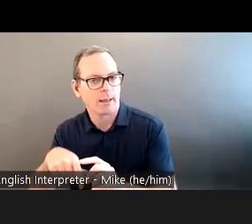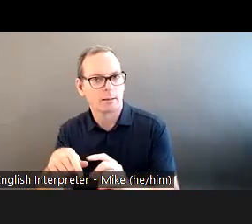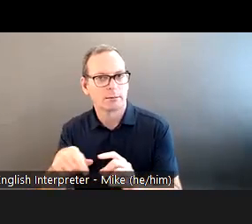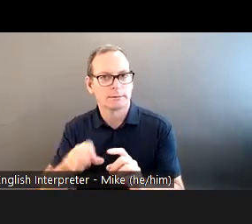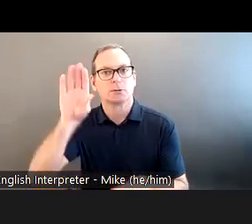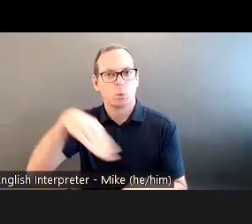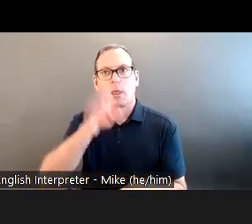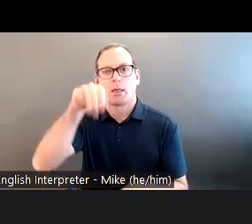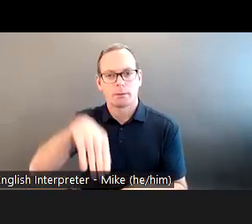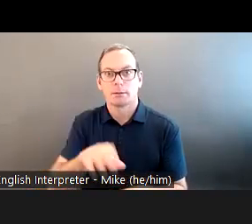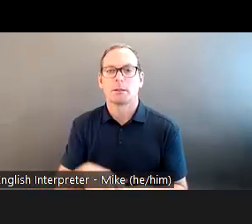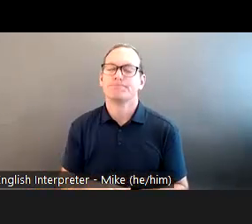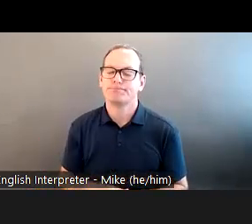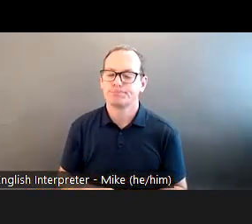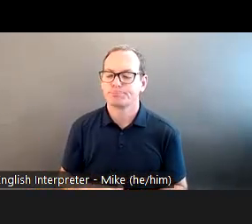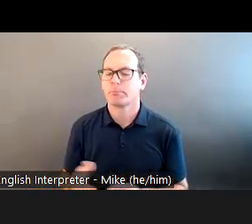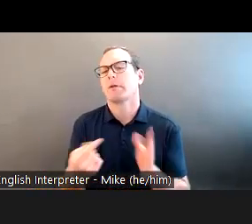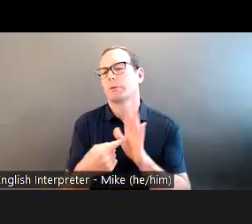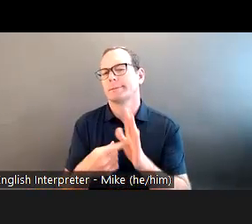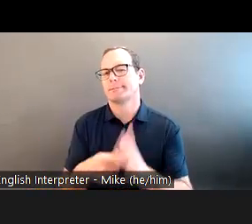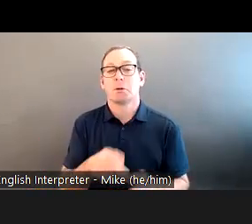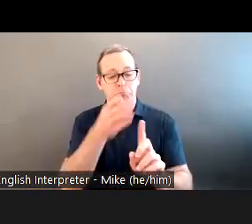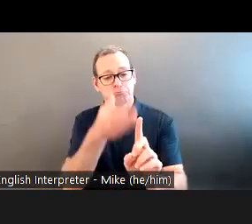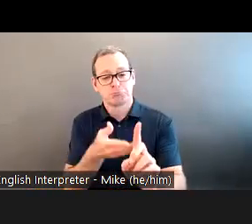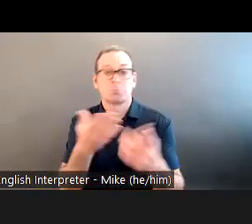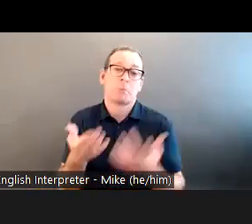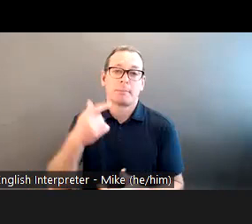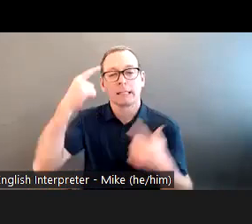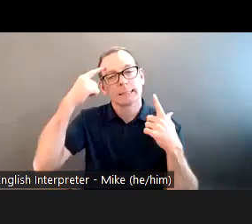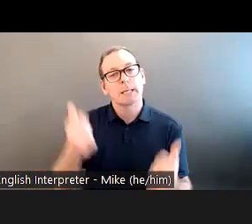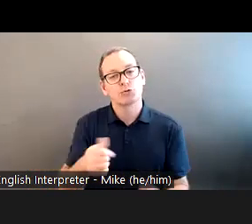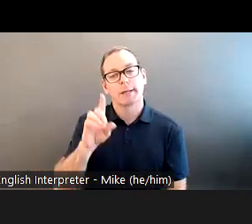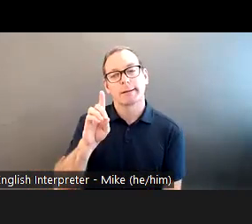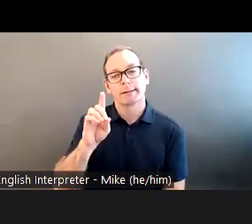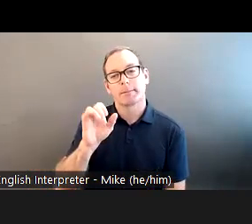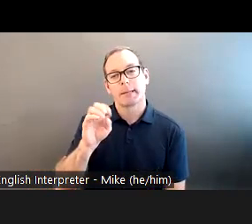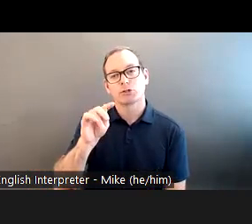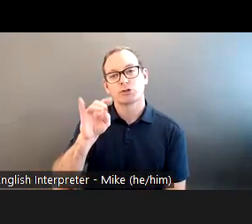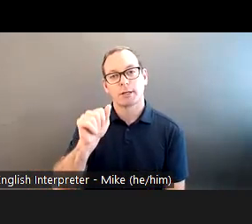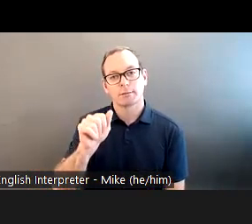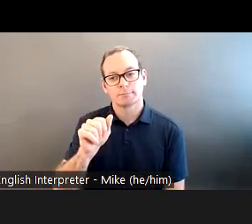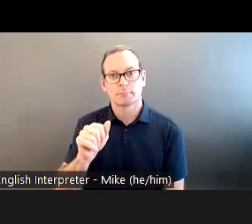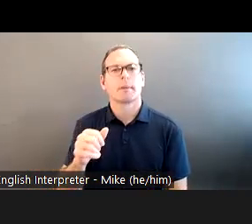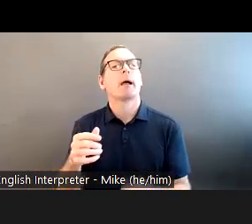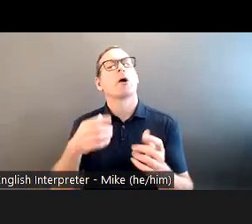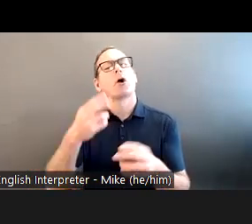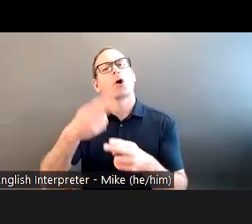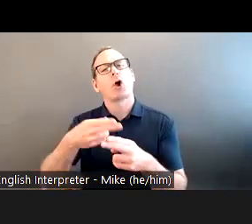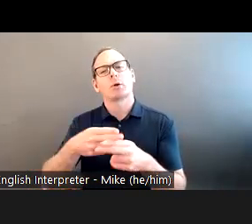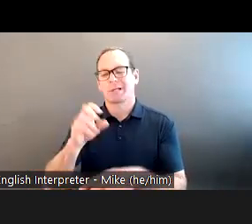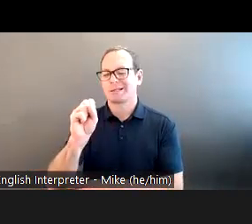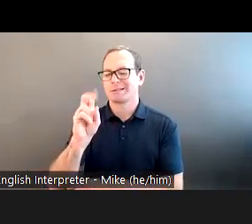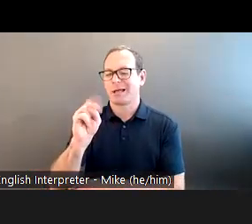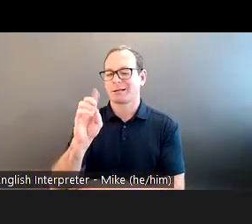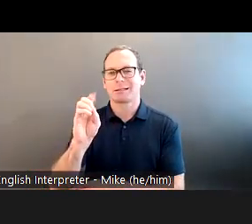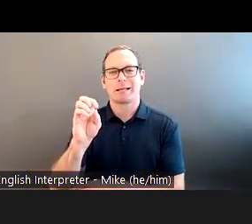call sundowning. So they might be perfectly lucid and having a wonderful conversation at 9 in the morning, and they might be very, very confused